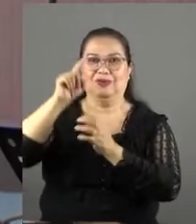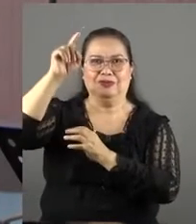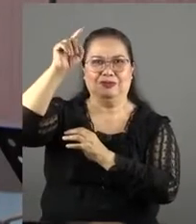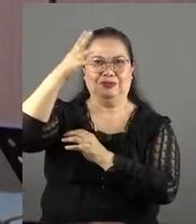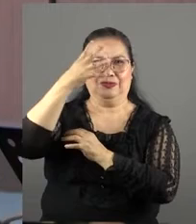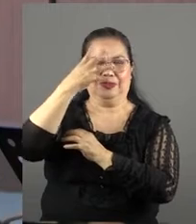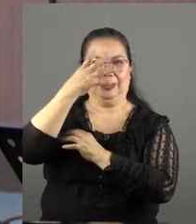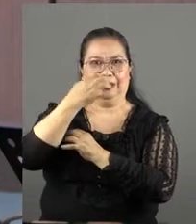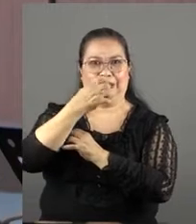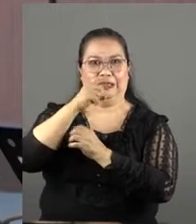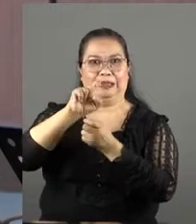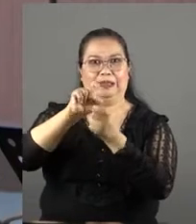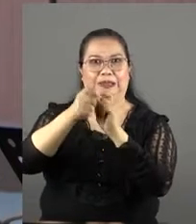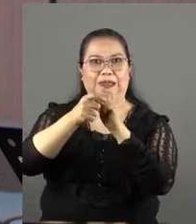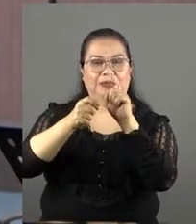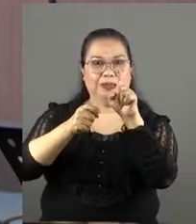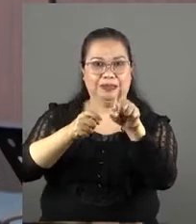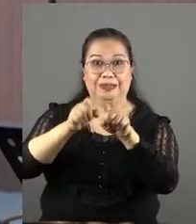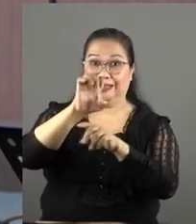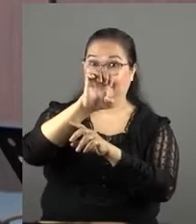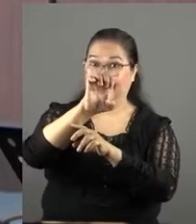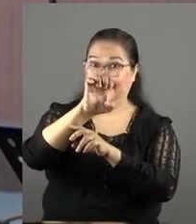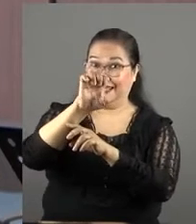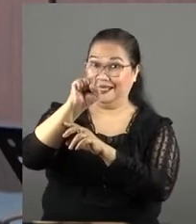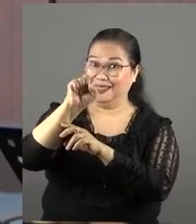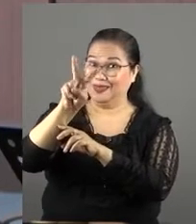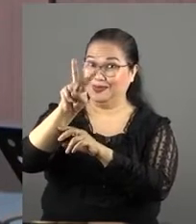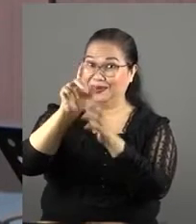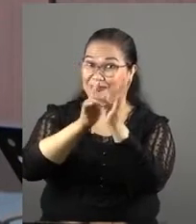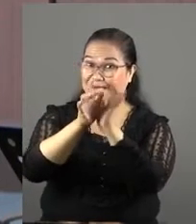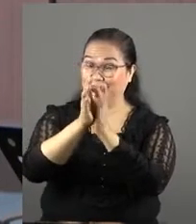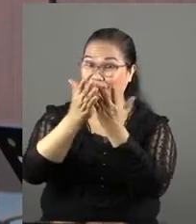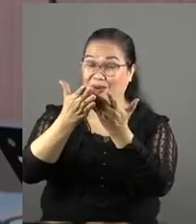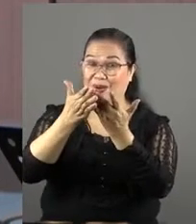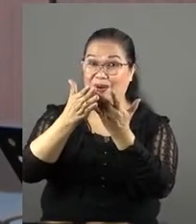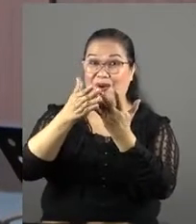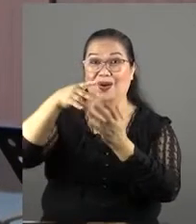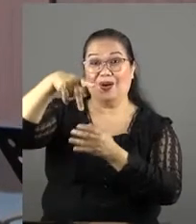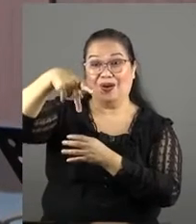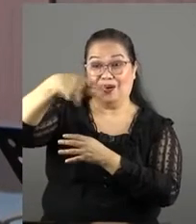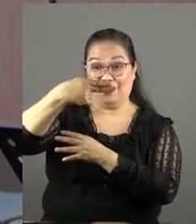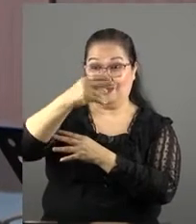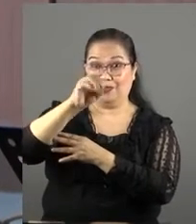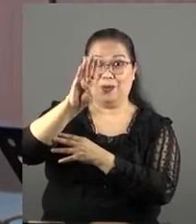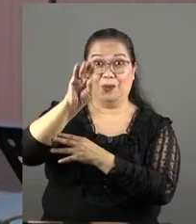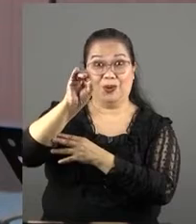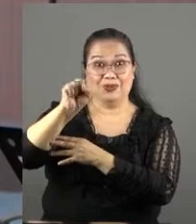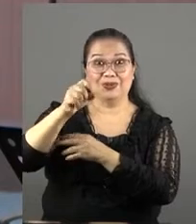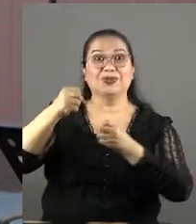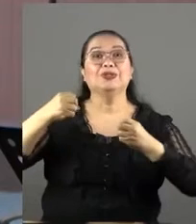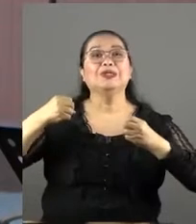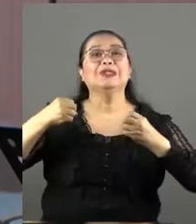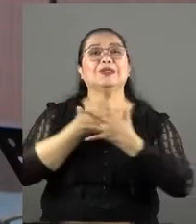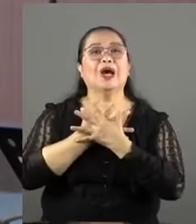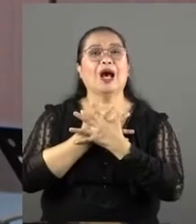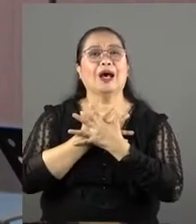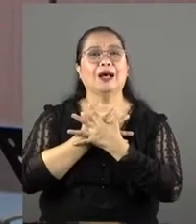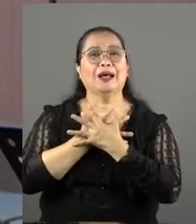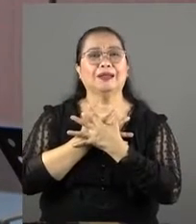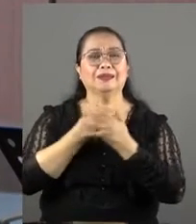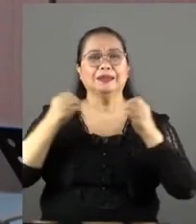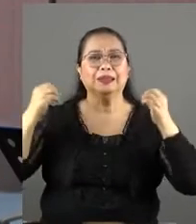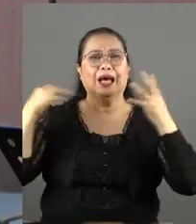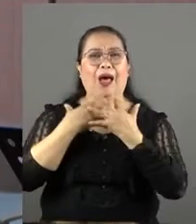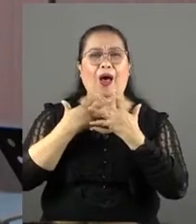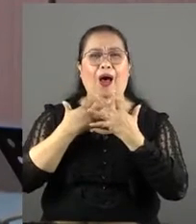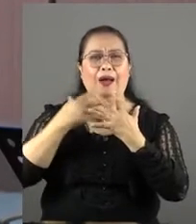It's translated in our ESV as fear. The word there is phobos, which is terror. Knowing the terror of the Lord, knowing